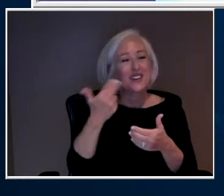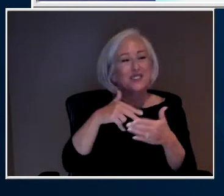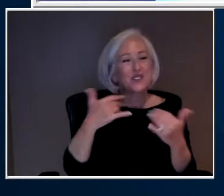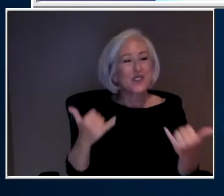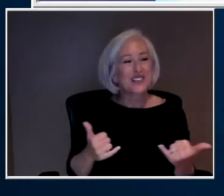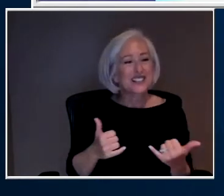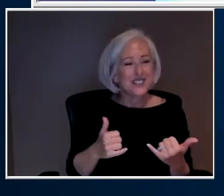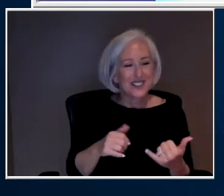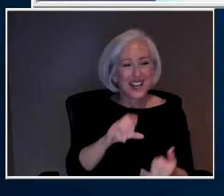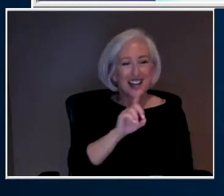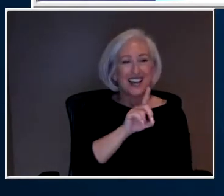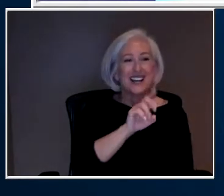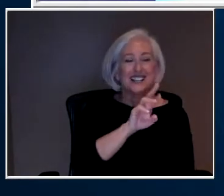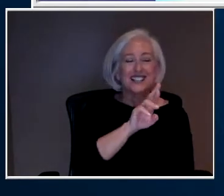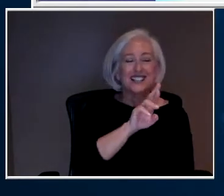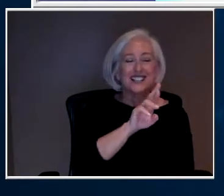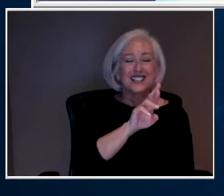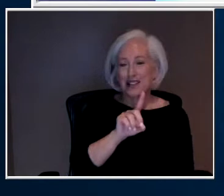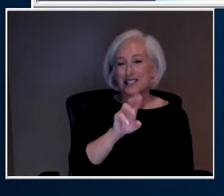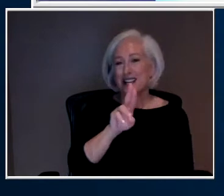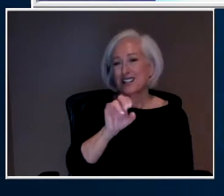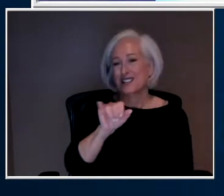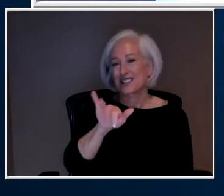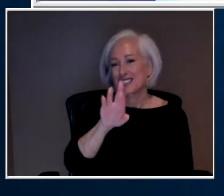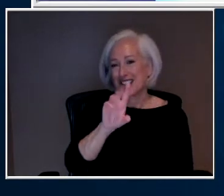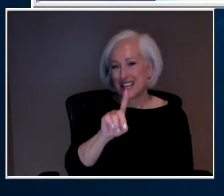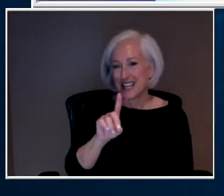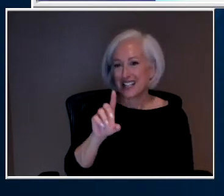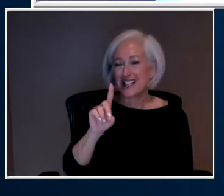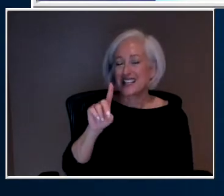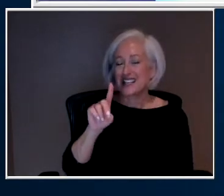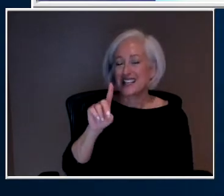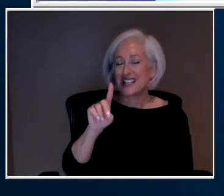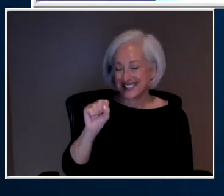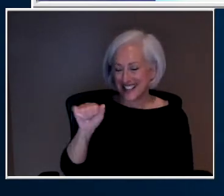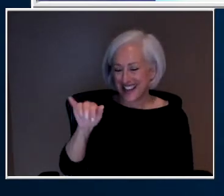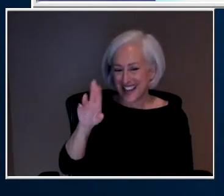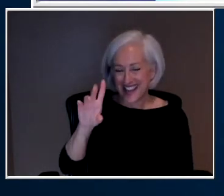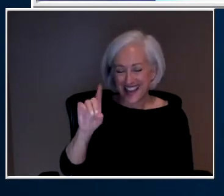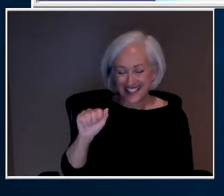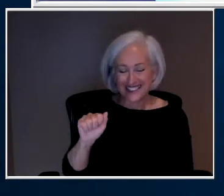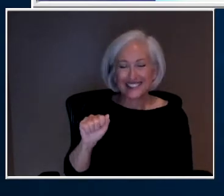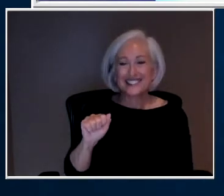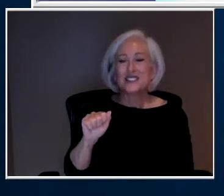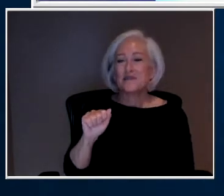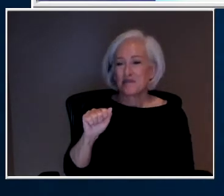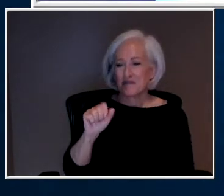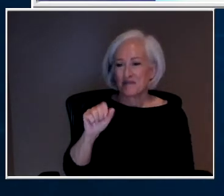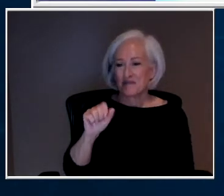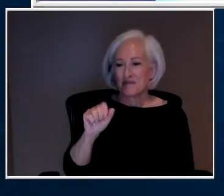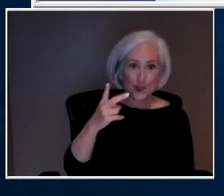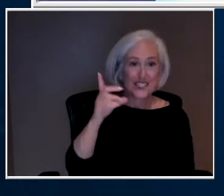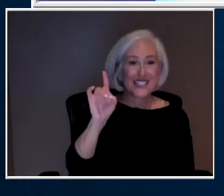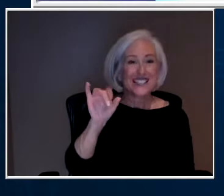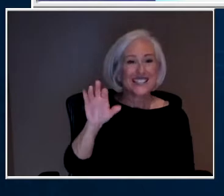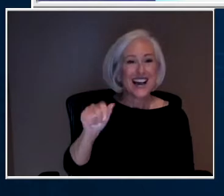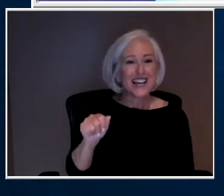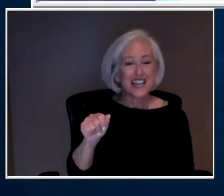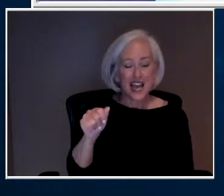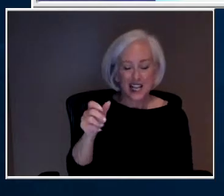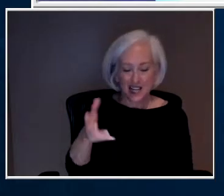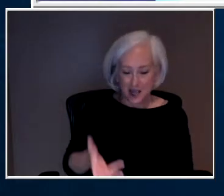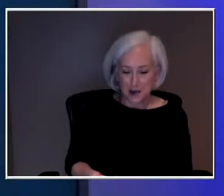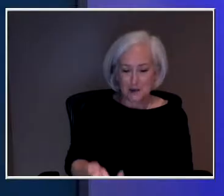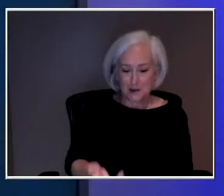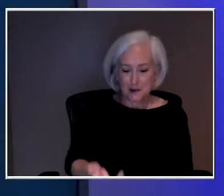don't want to see you. If anyone sees Diana out lifting tree limbs, pull over and tell her to stop. We want you to protect your back. Thank you so much